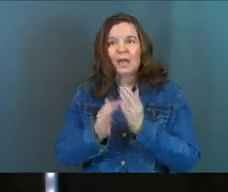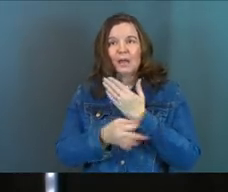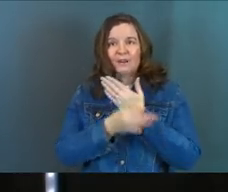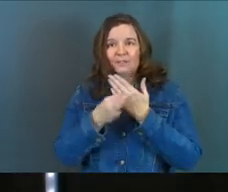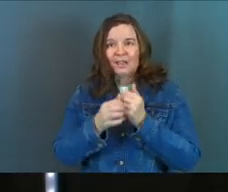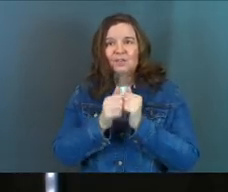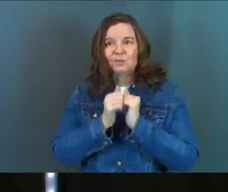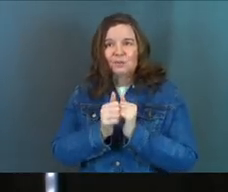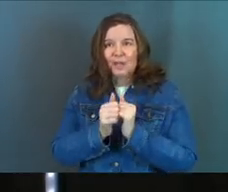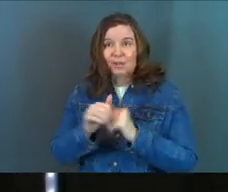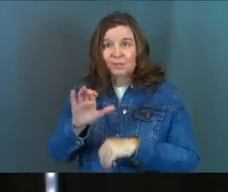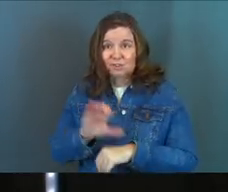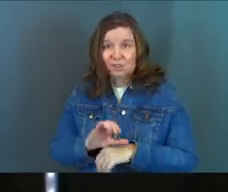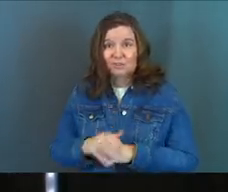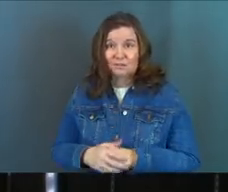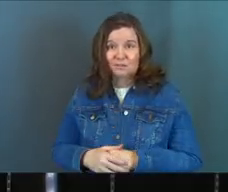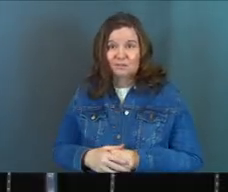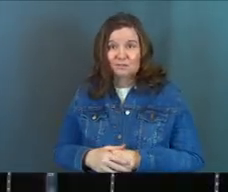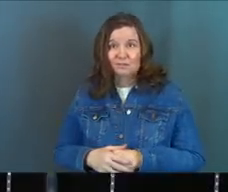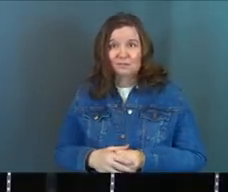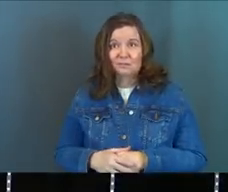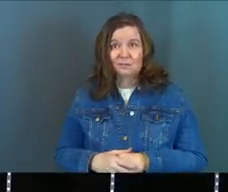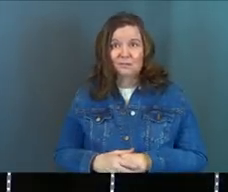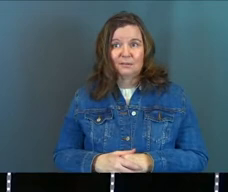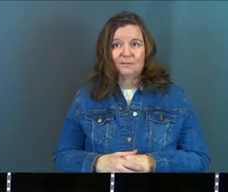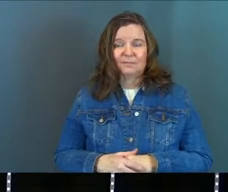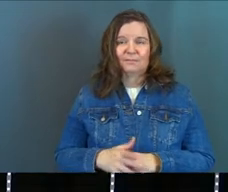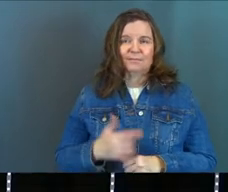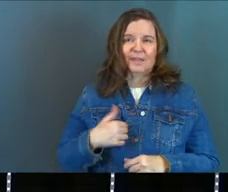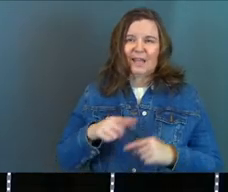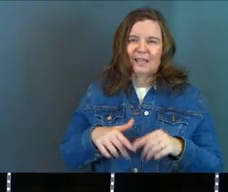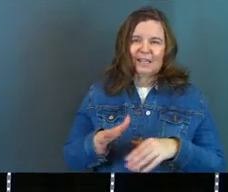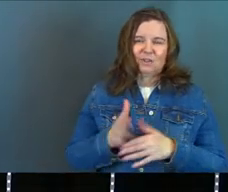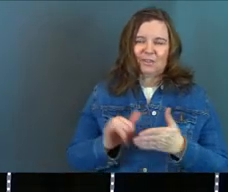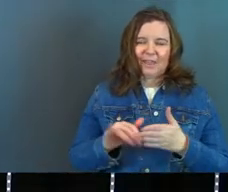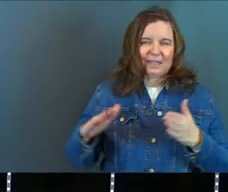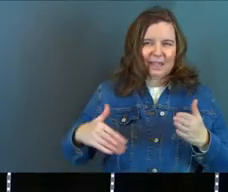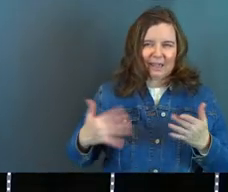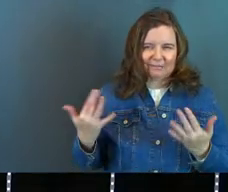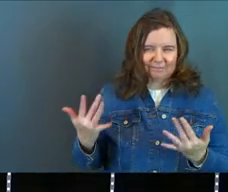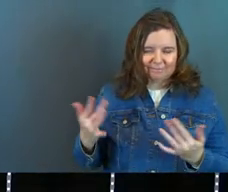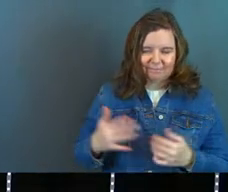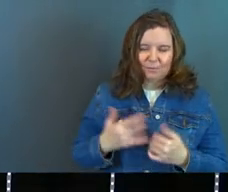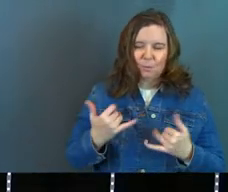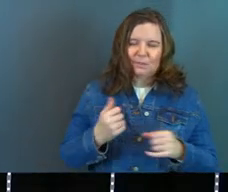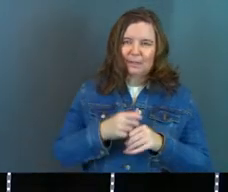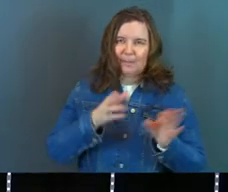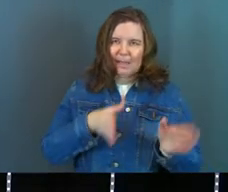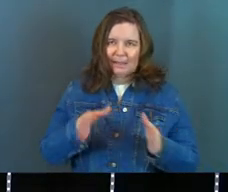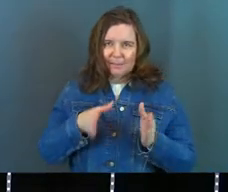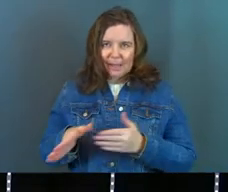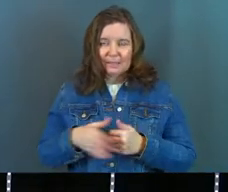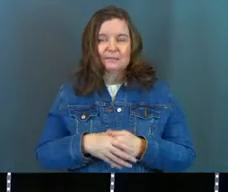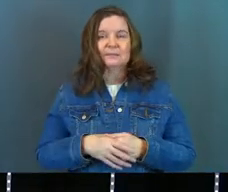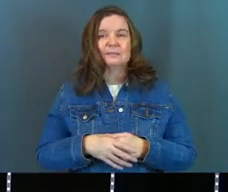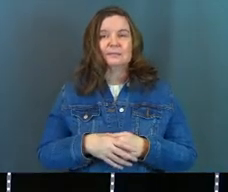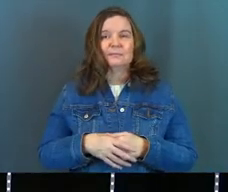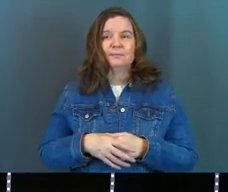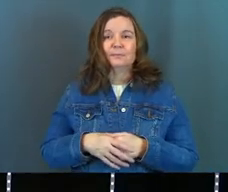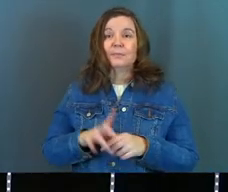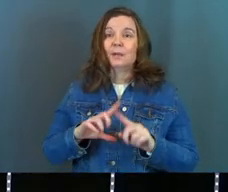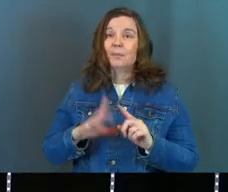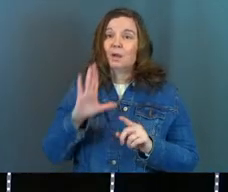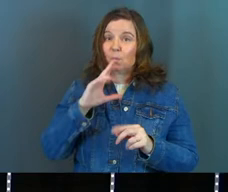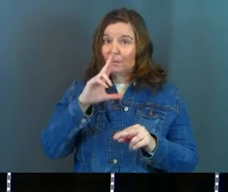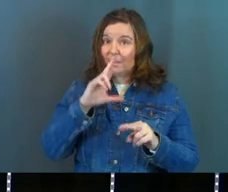fast together as a church. I can't share all of that yet. We're still making those plans.